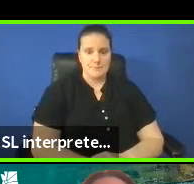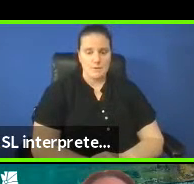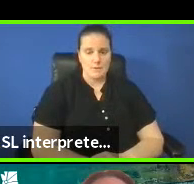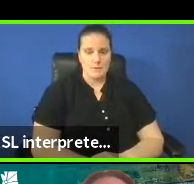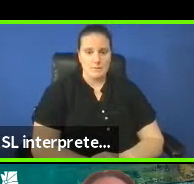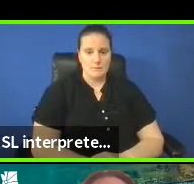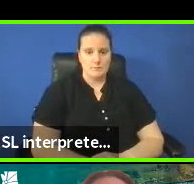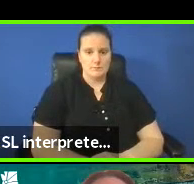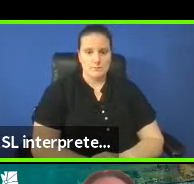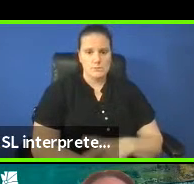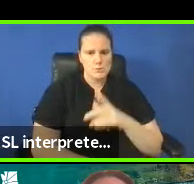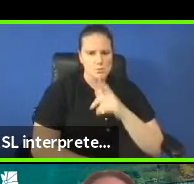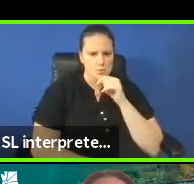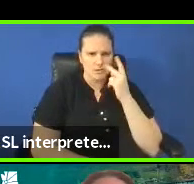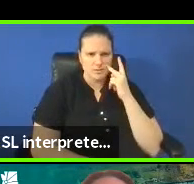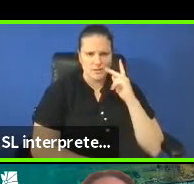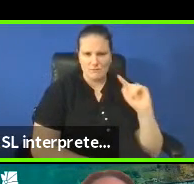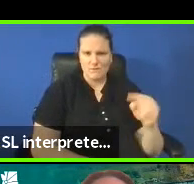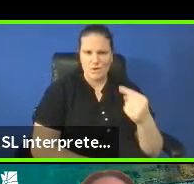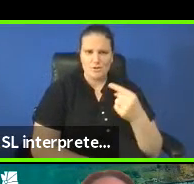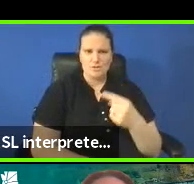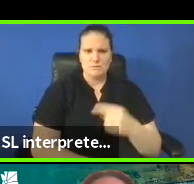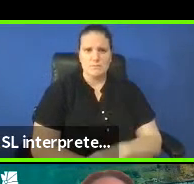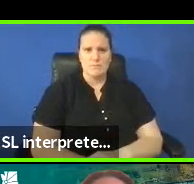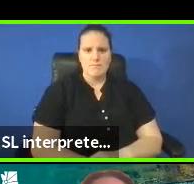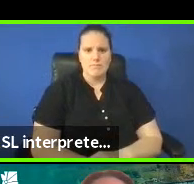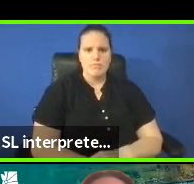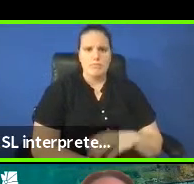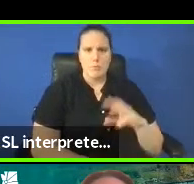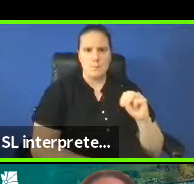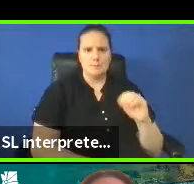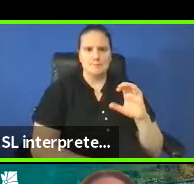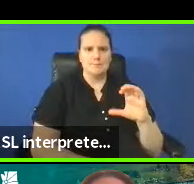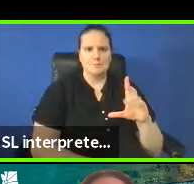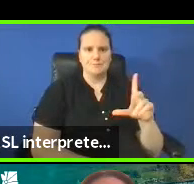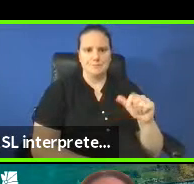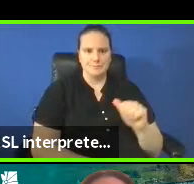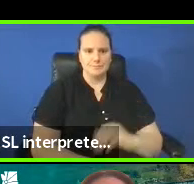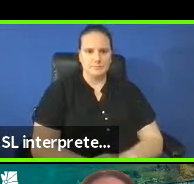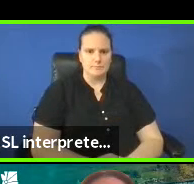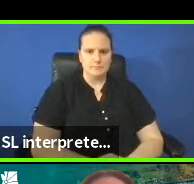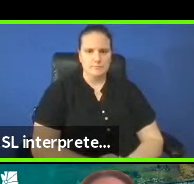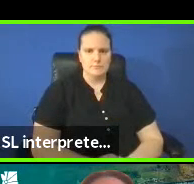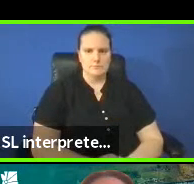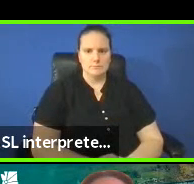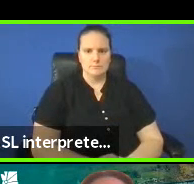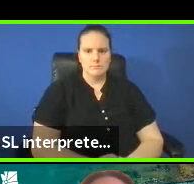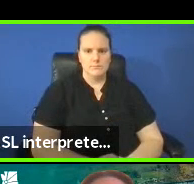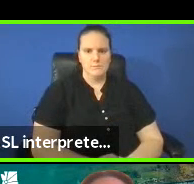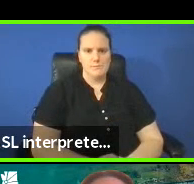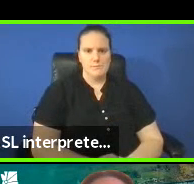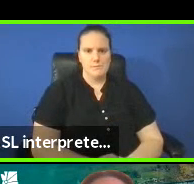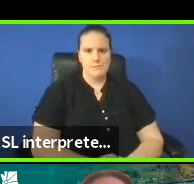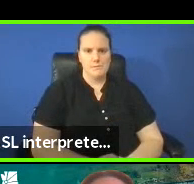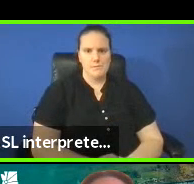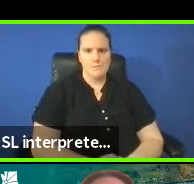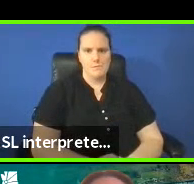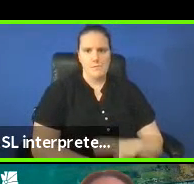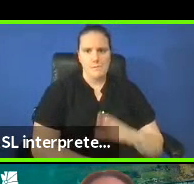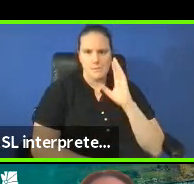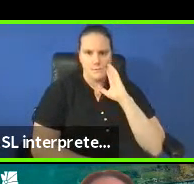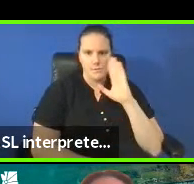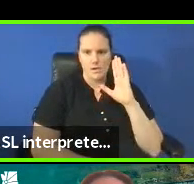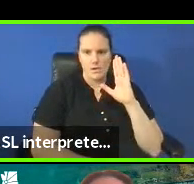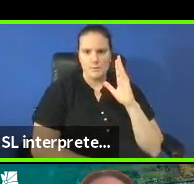see, who do I see first? I see Michaela. Hi, everyone. My name